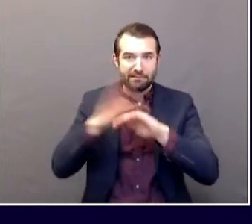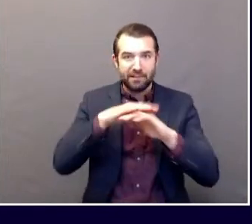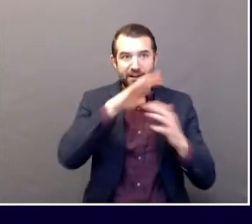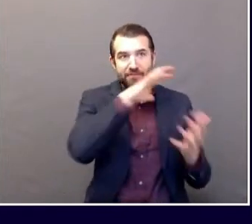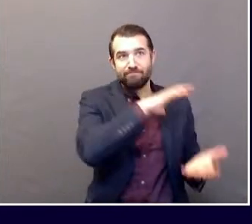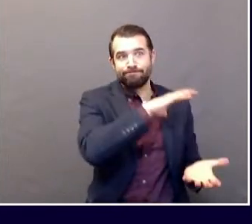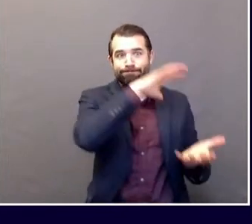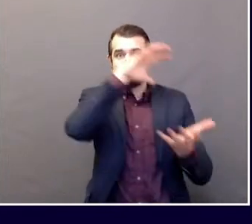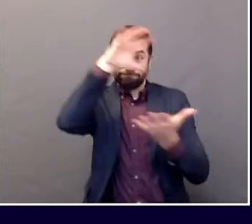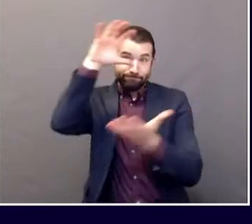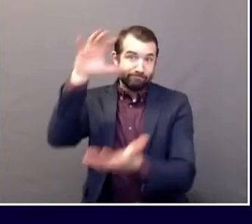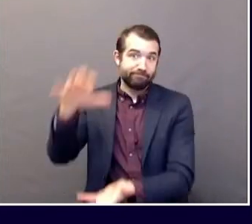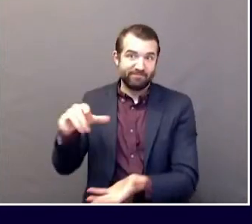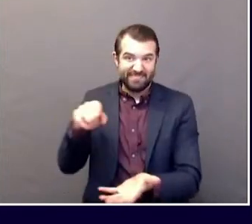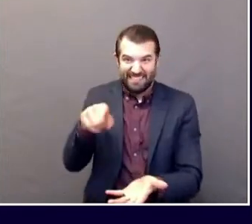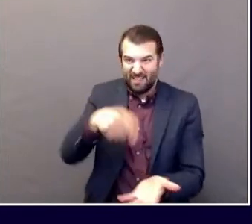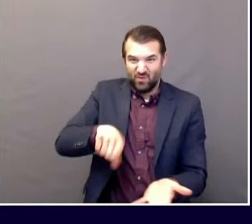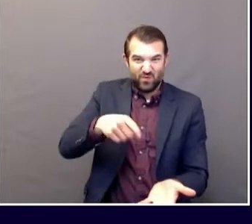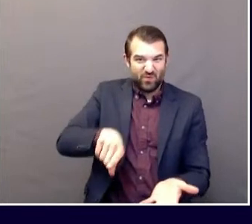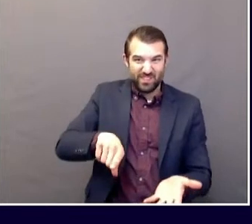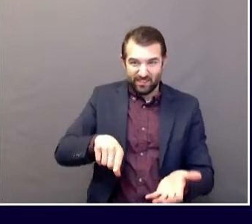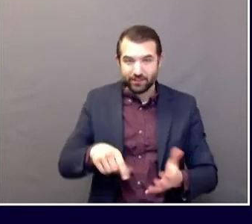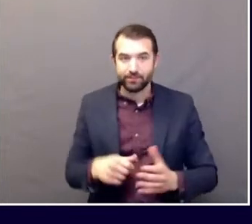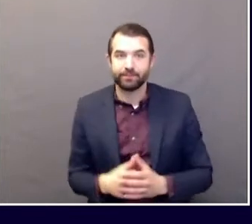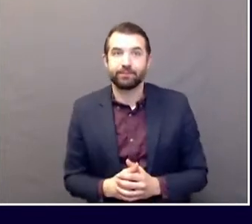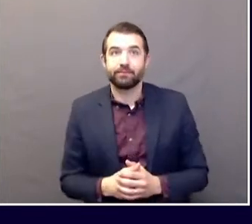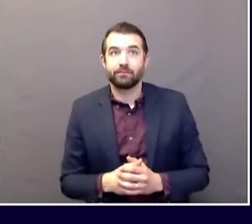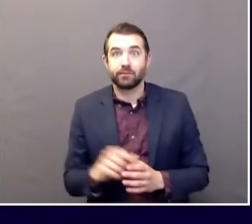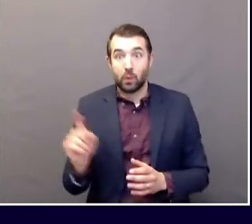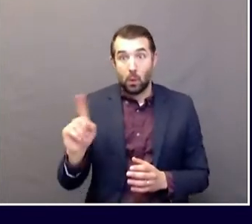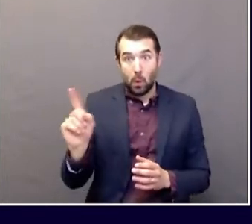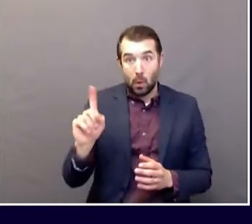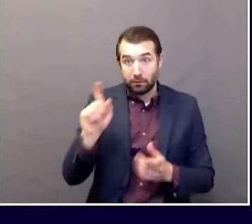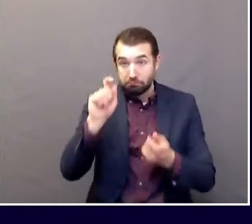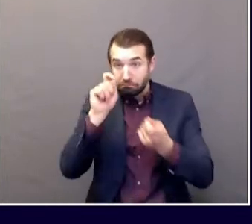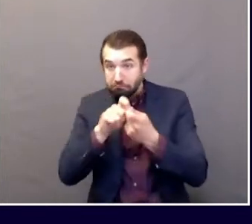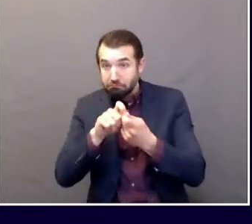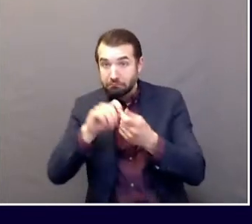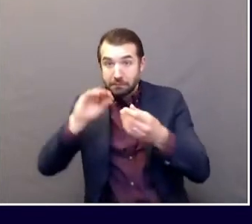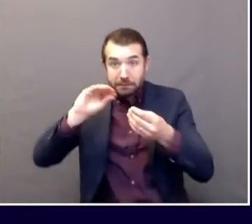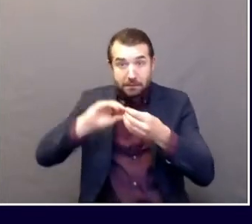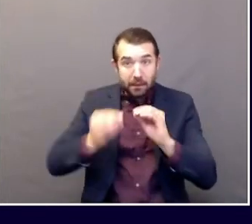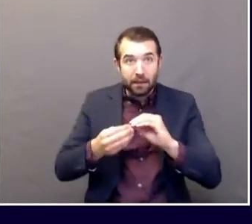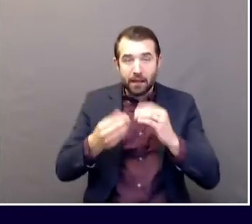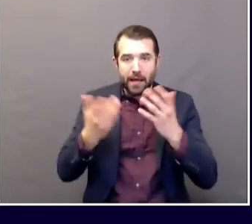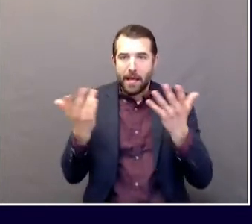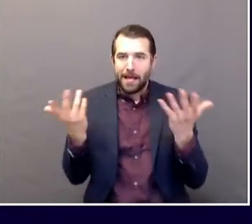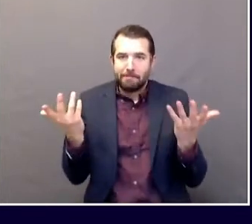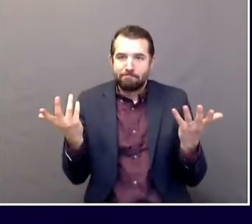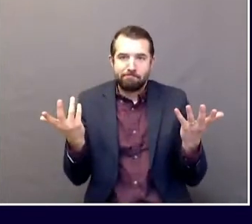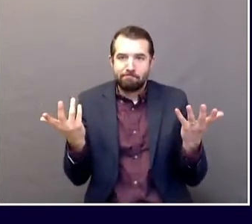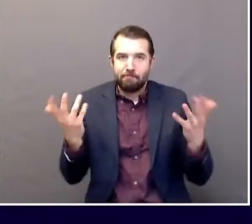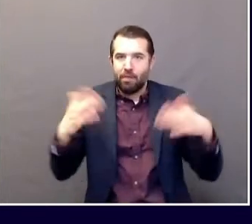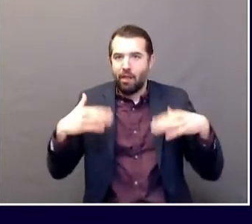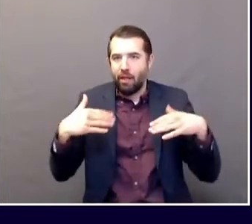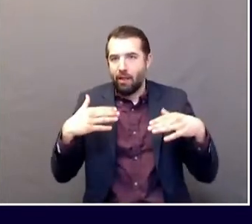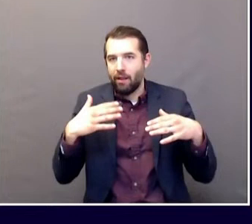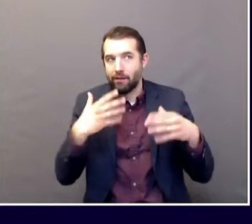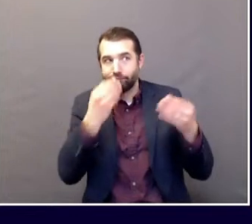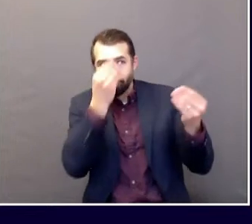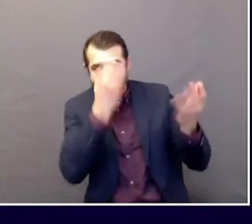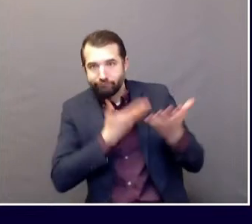where those particular vaccine doses may come. We still haven't gotten a specific number yet, but we do continue to try